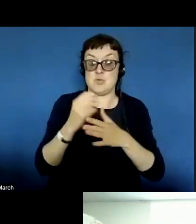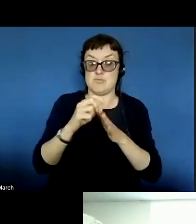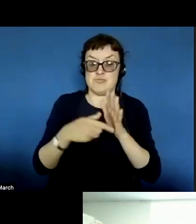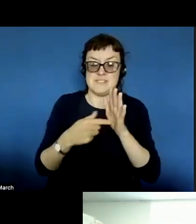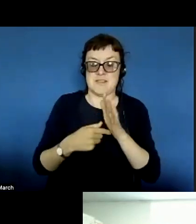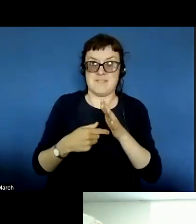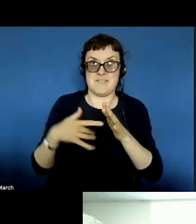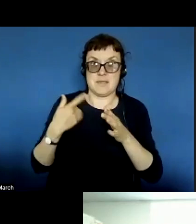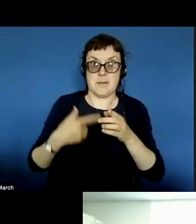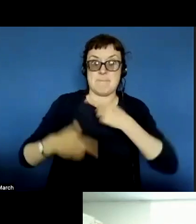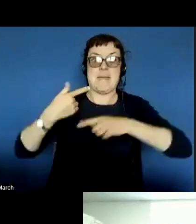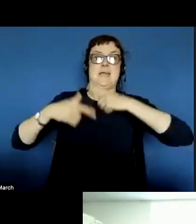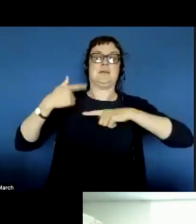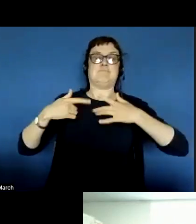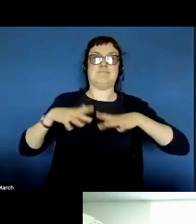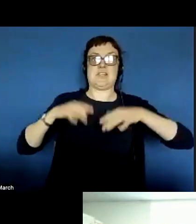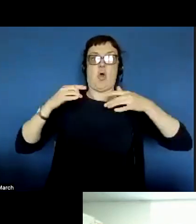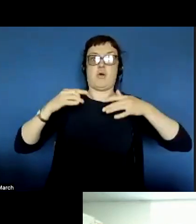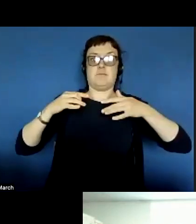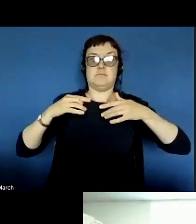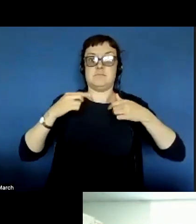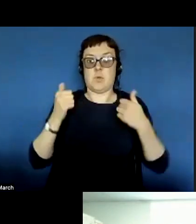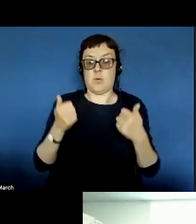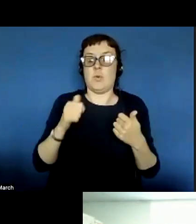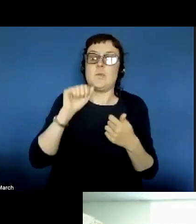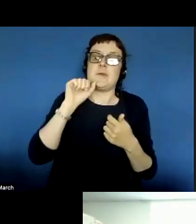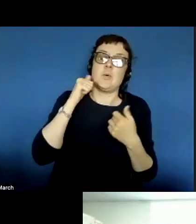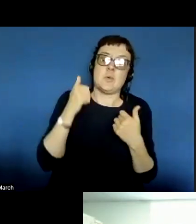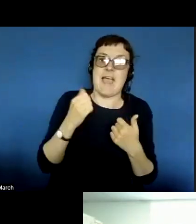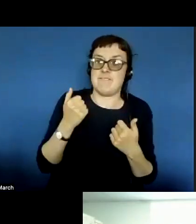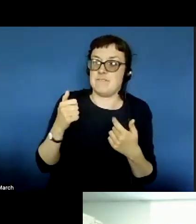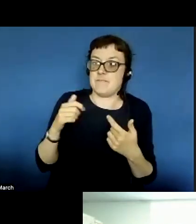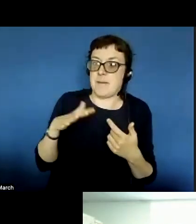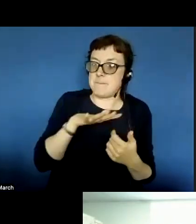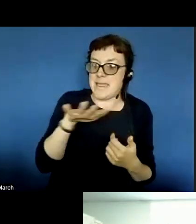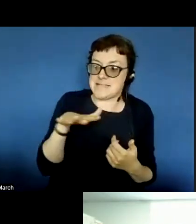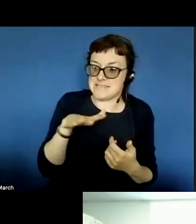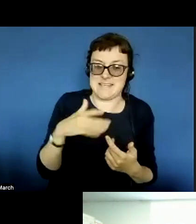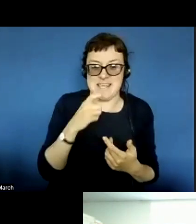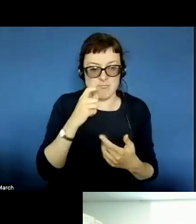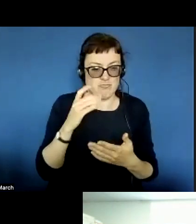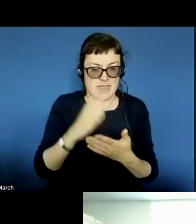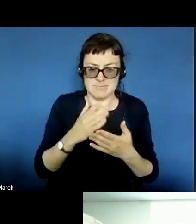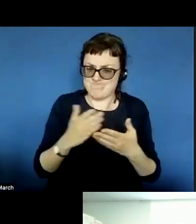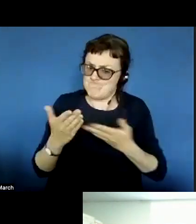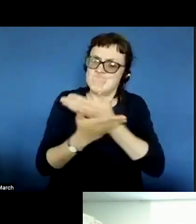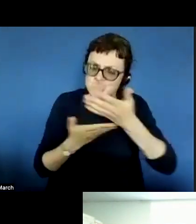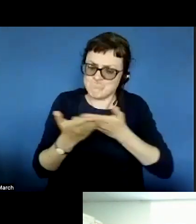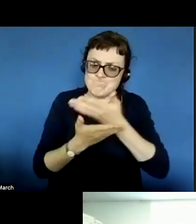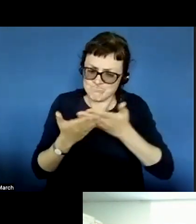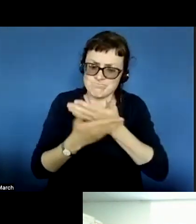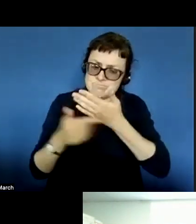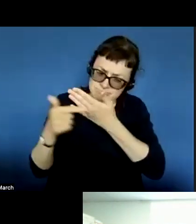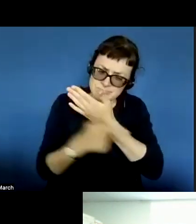beginning again. So I think it would be really good to have somewhere where we can, really hash out some of these questions